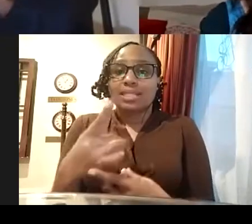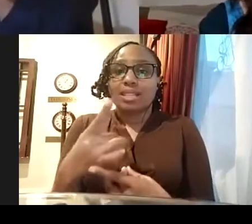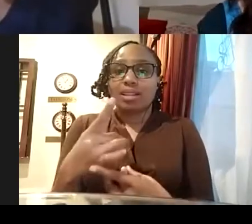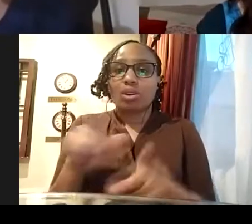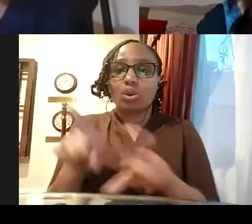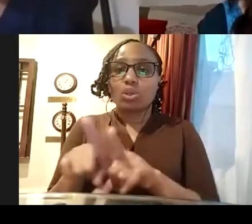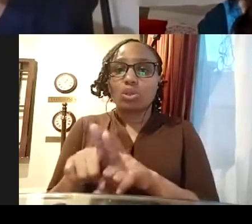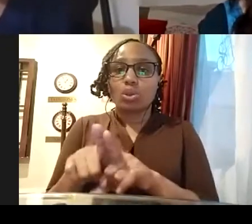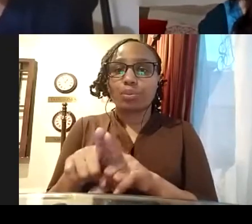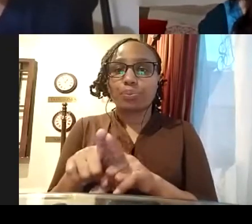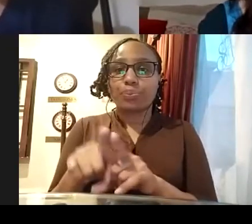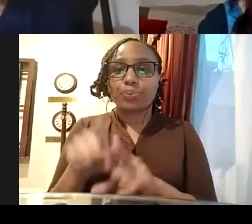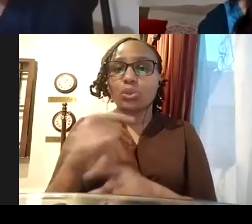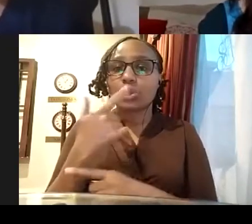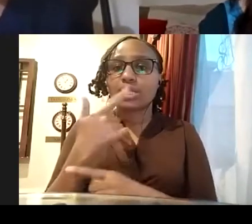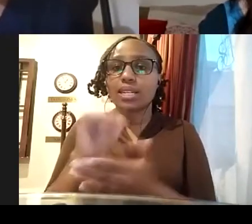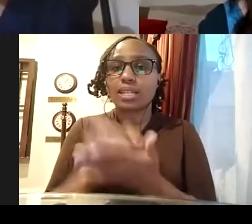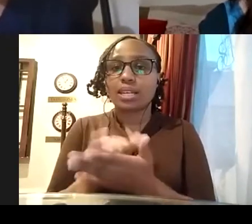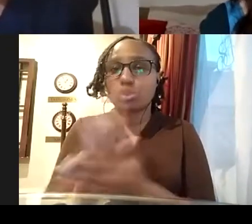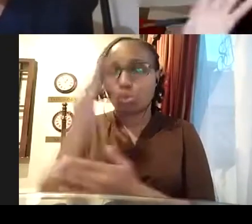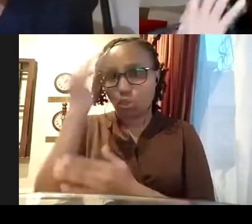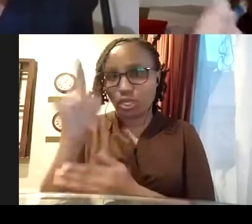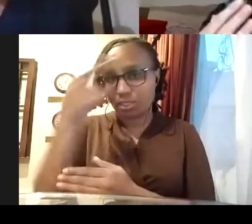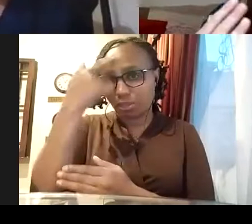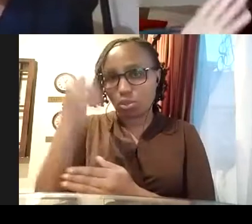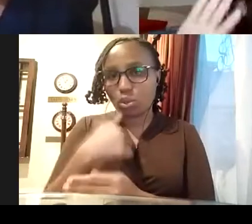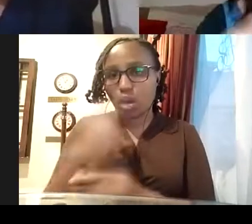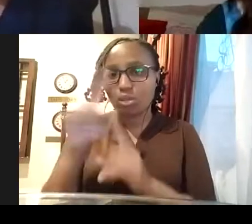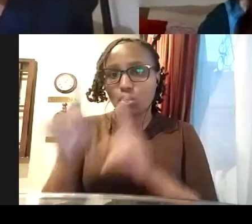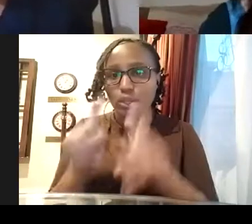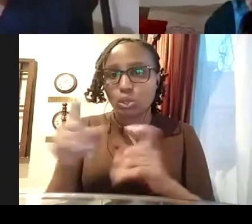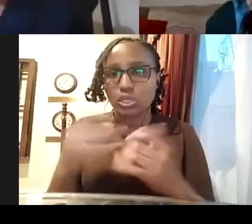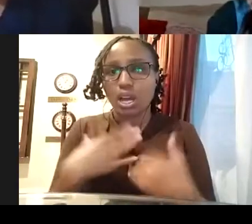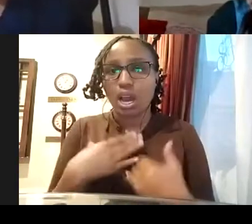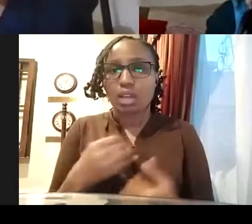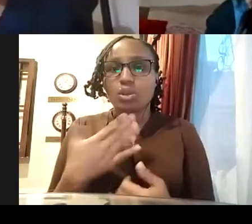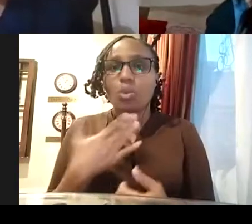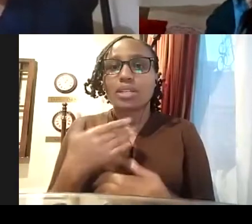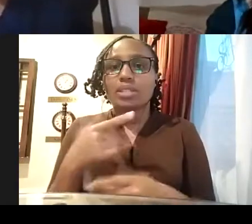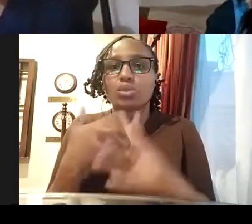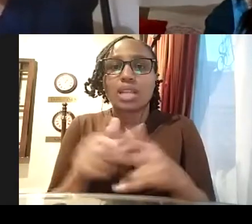I know that you said that you wrote this book because you had questions and you wanted to sort of work through those.